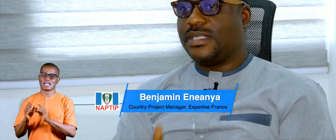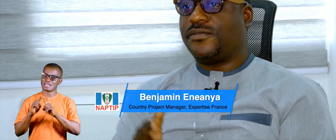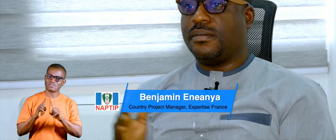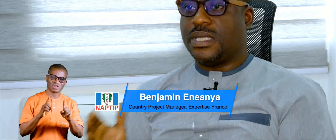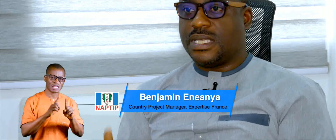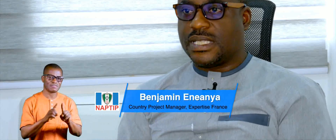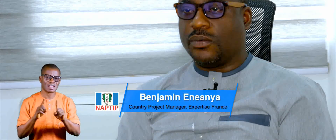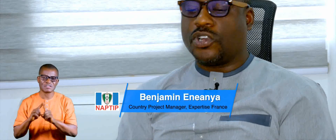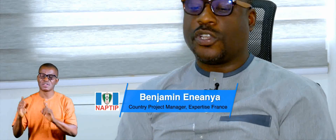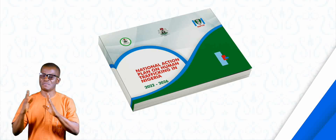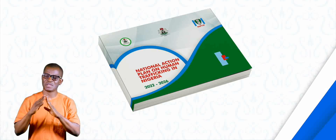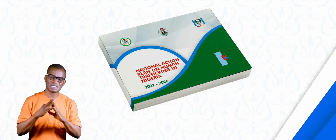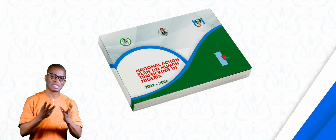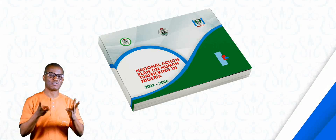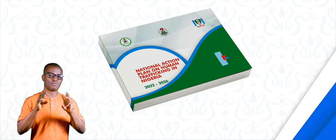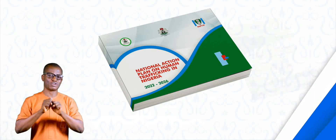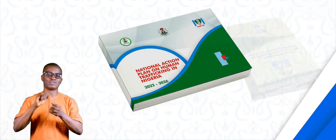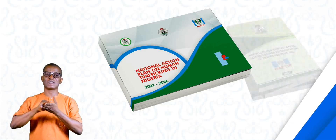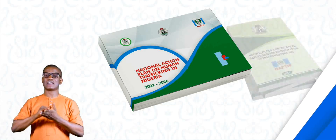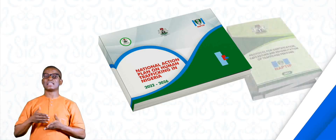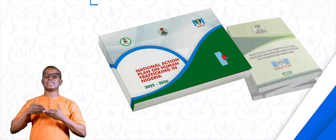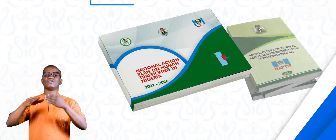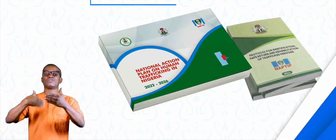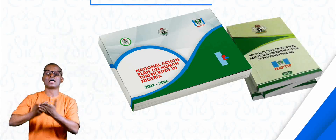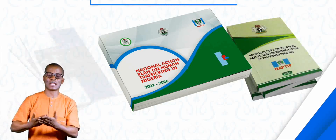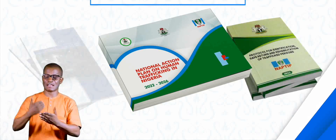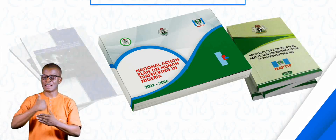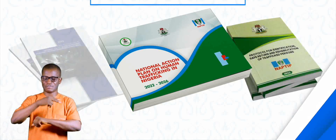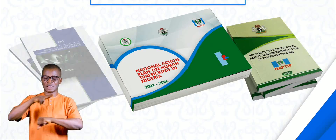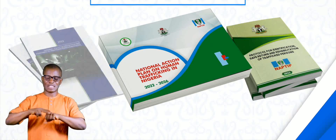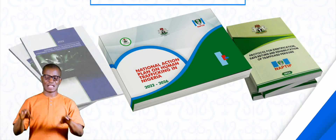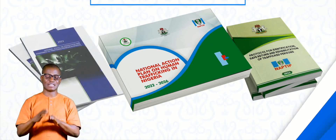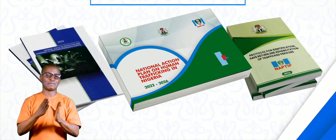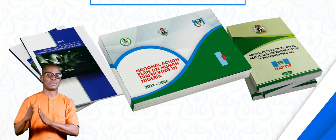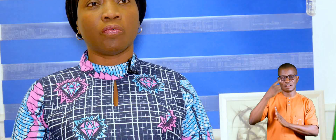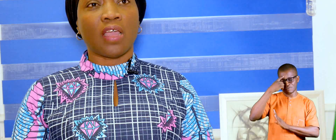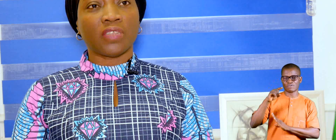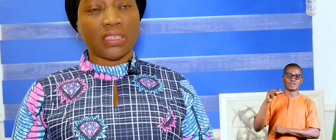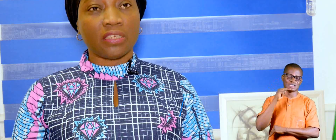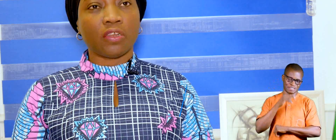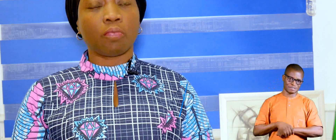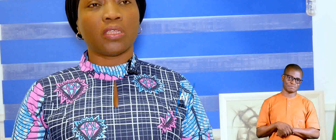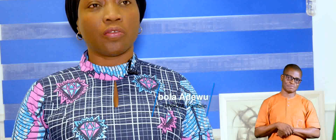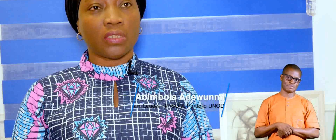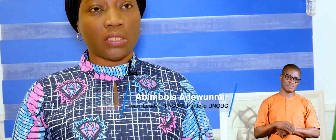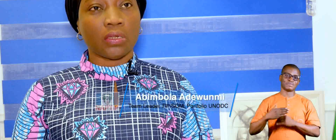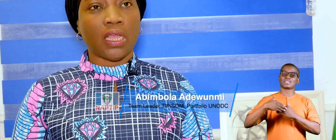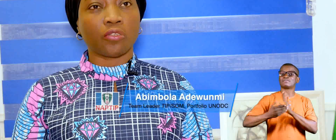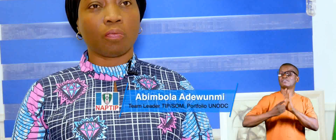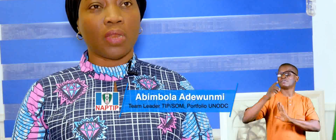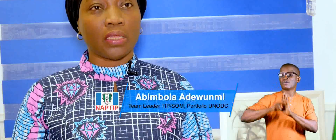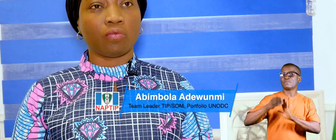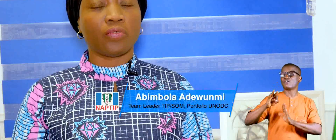planning, different meetings and workshops that led us to where we are today, having a national action plan for Nigeria. After the development of the